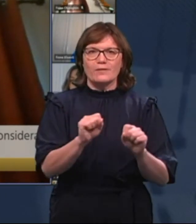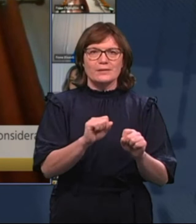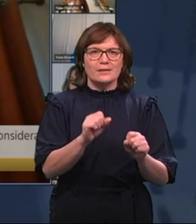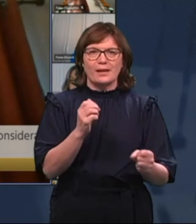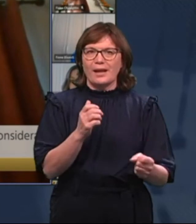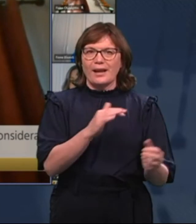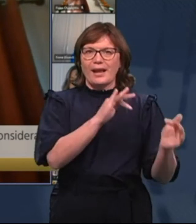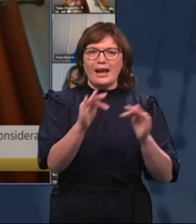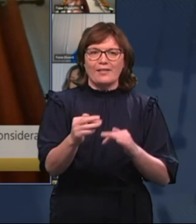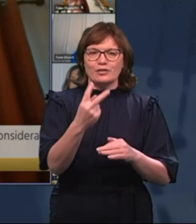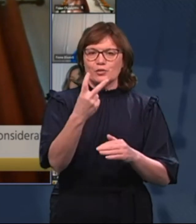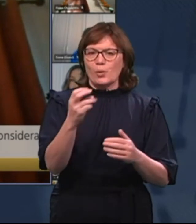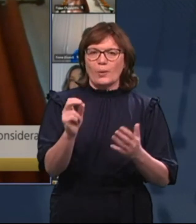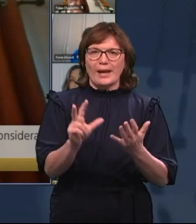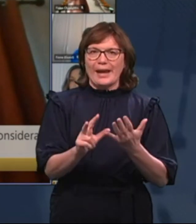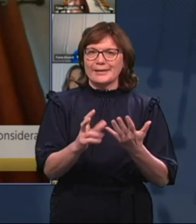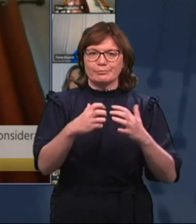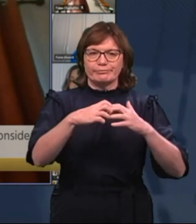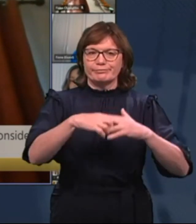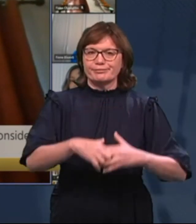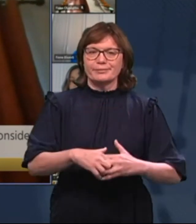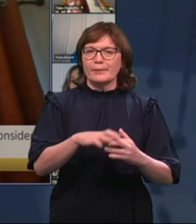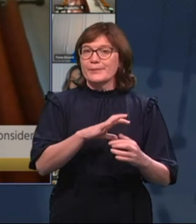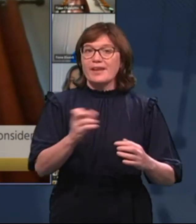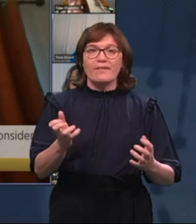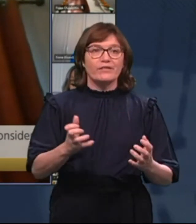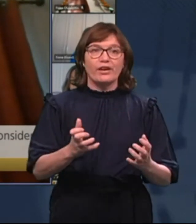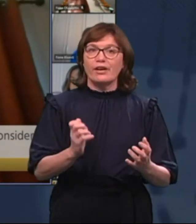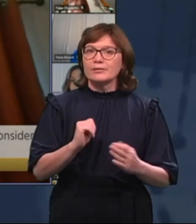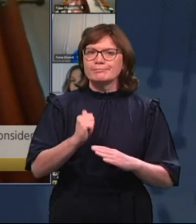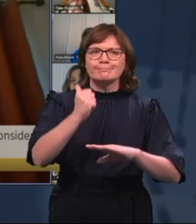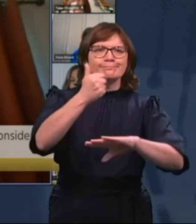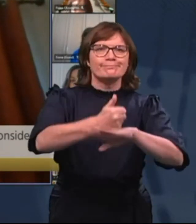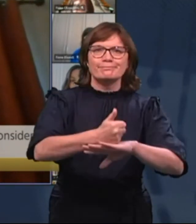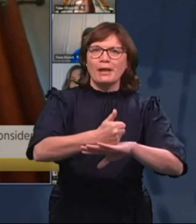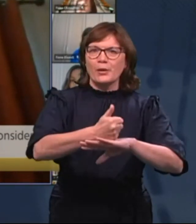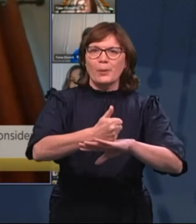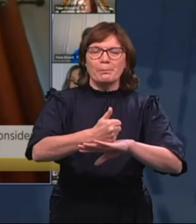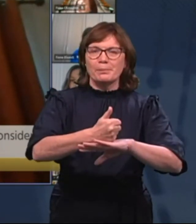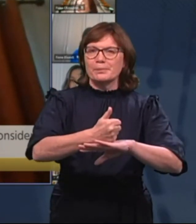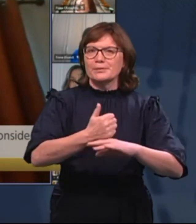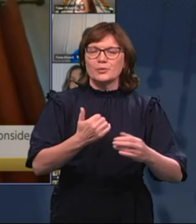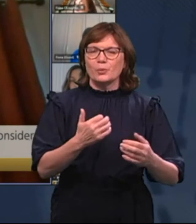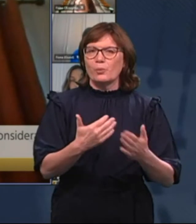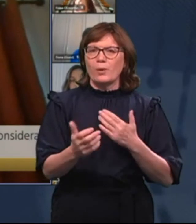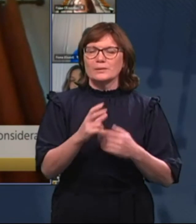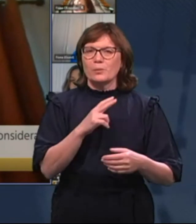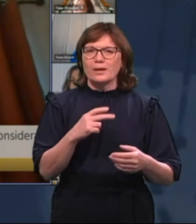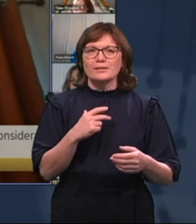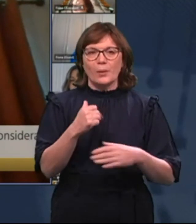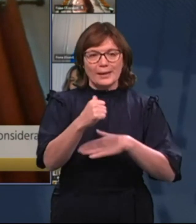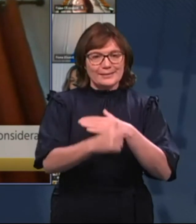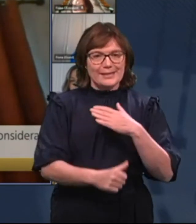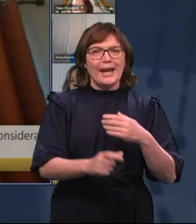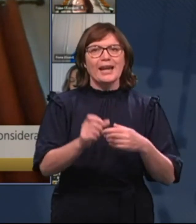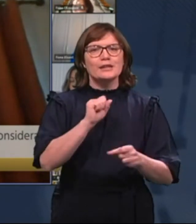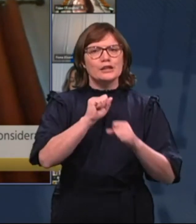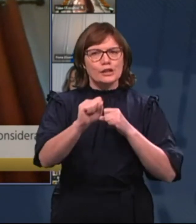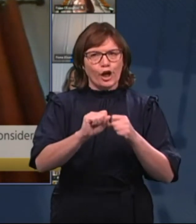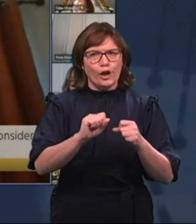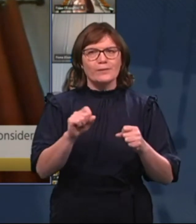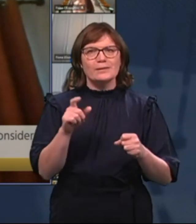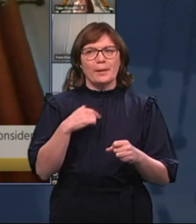after 2008, and that never recovered. It never was restored to what it had been previously. So a day service could incorporate a lot of those